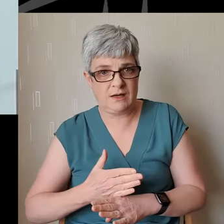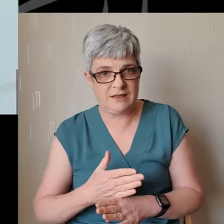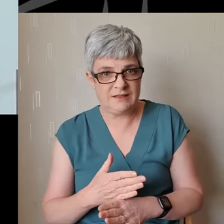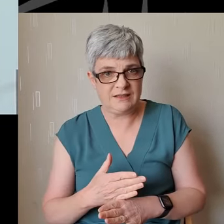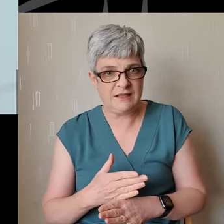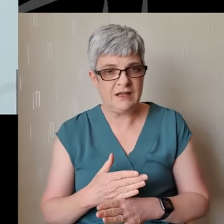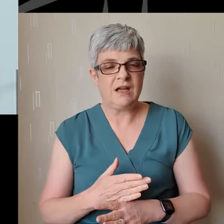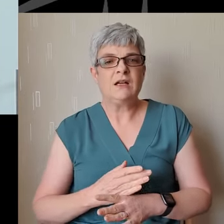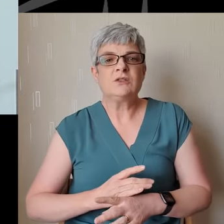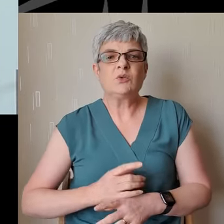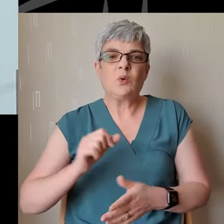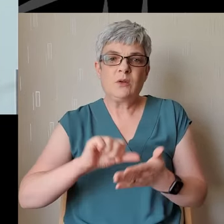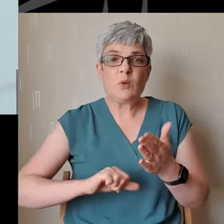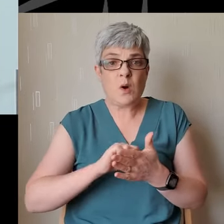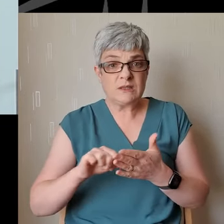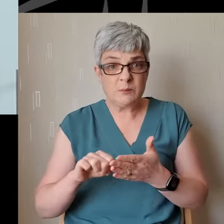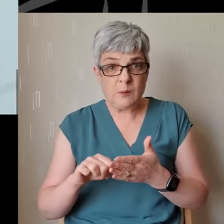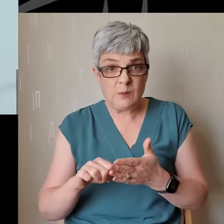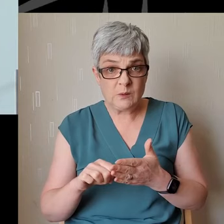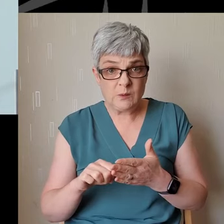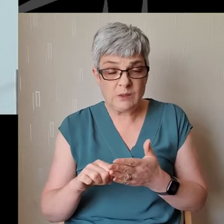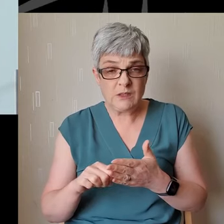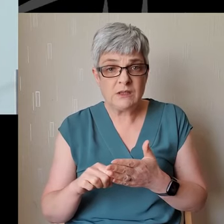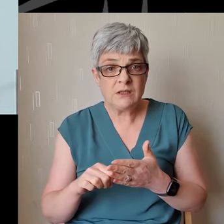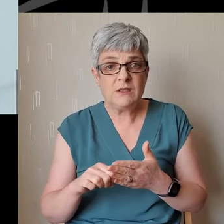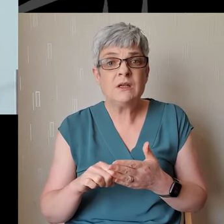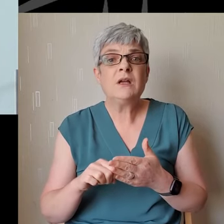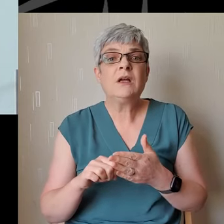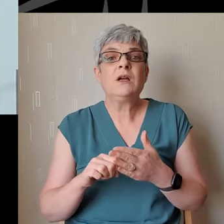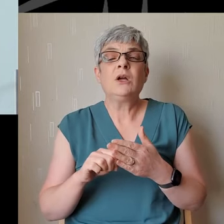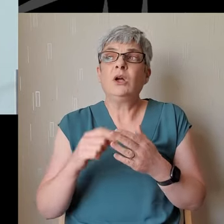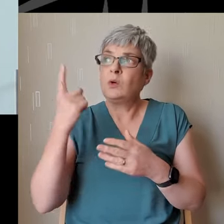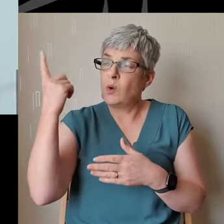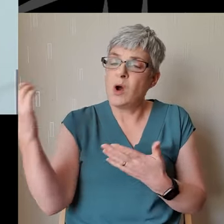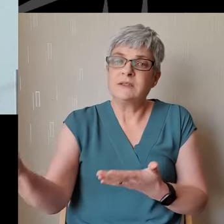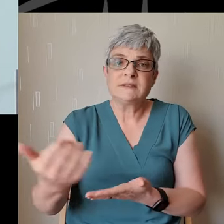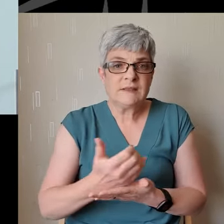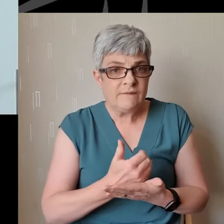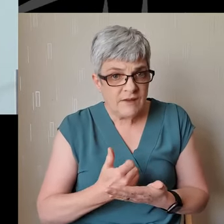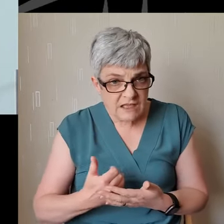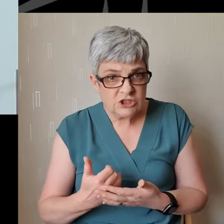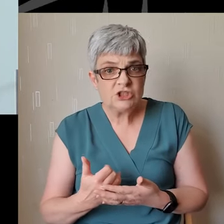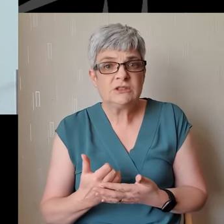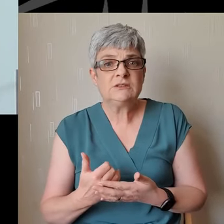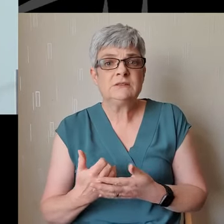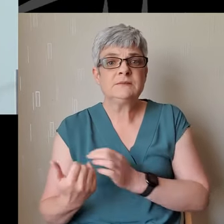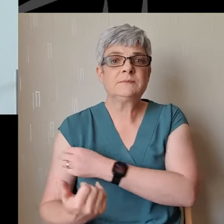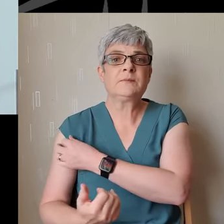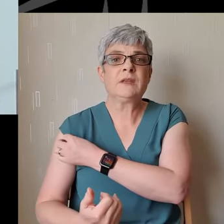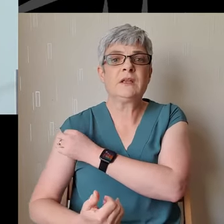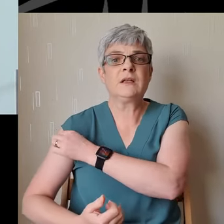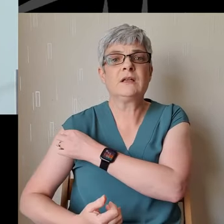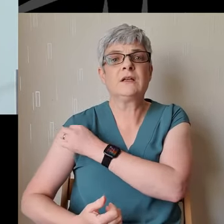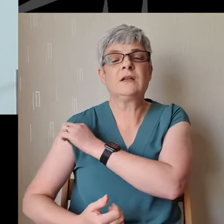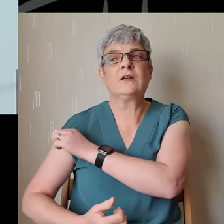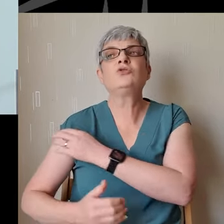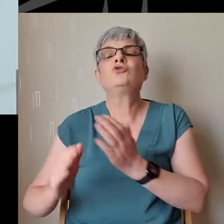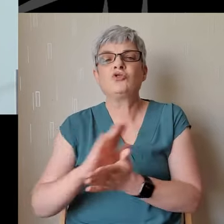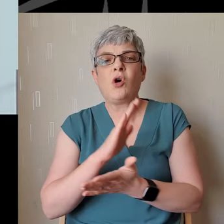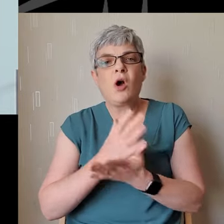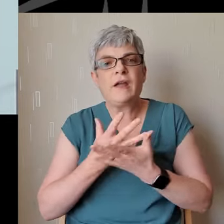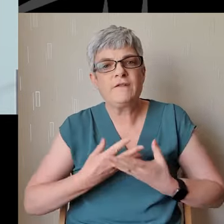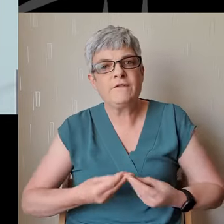so as the gospel was shared, as God's salvation was enjoyed by others, joy